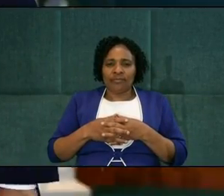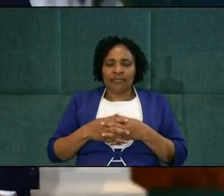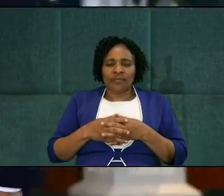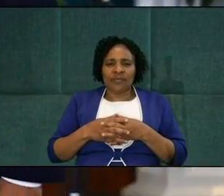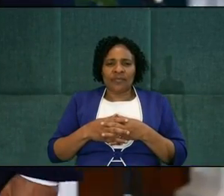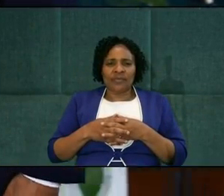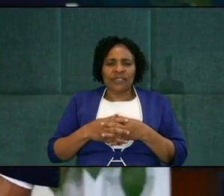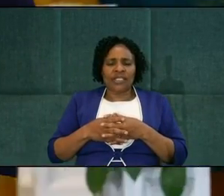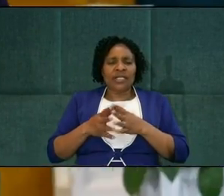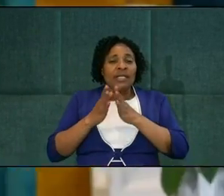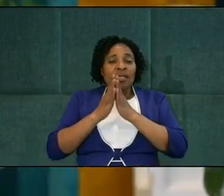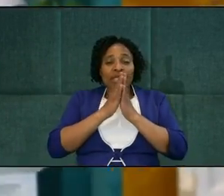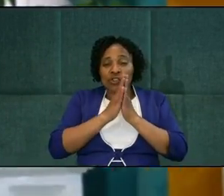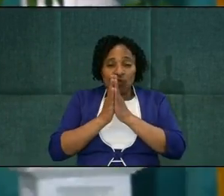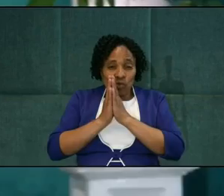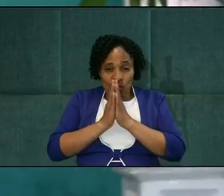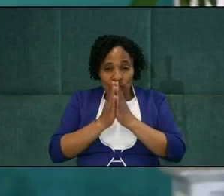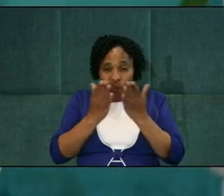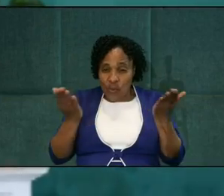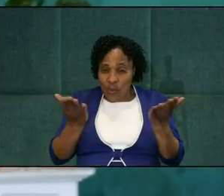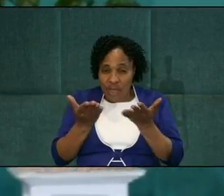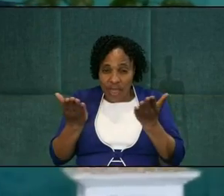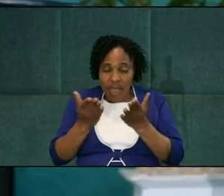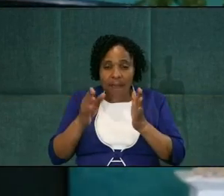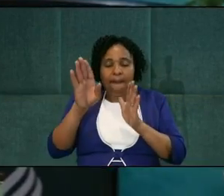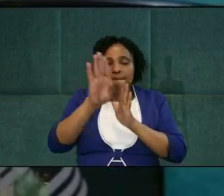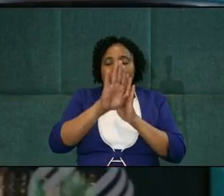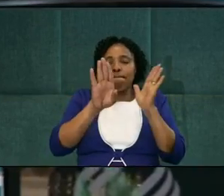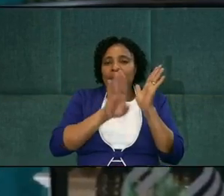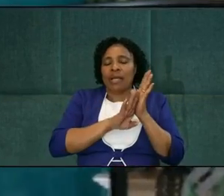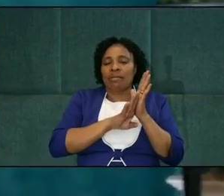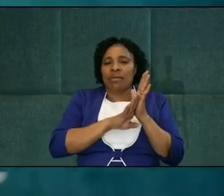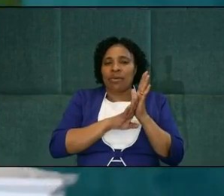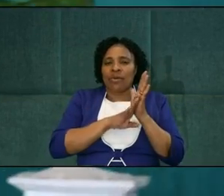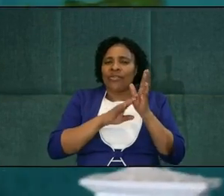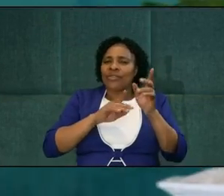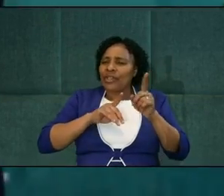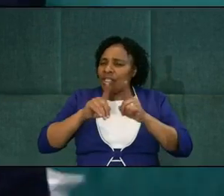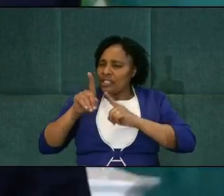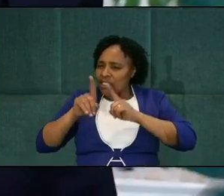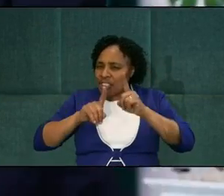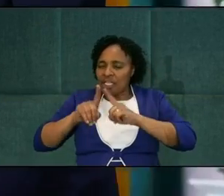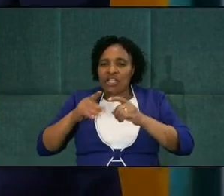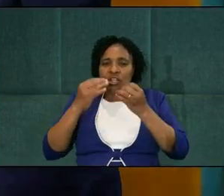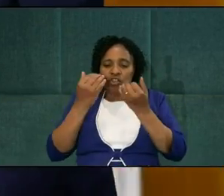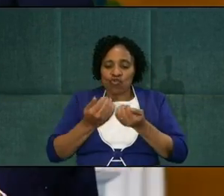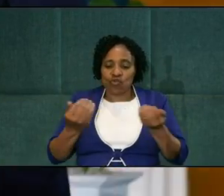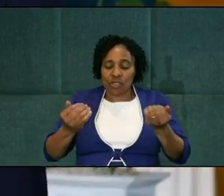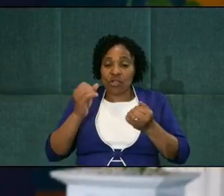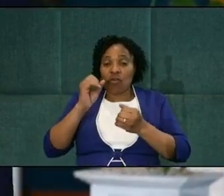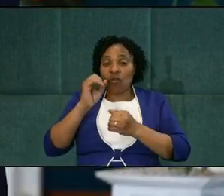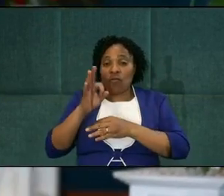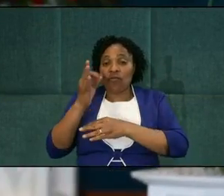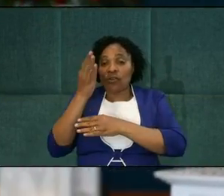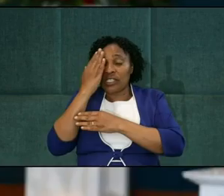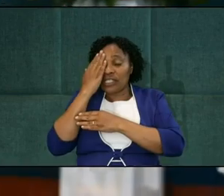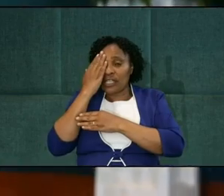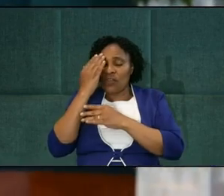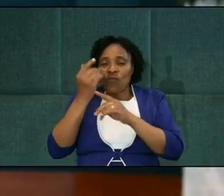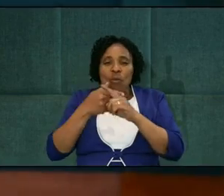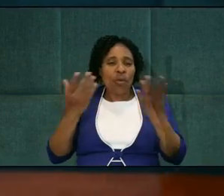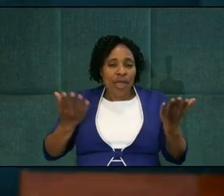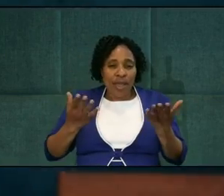is the story in the Bible of the journey of the children of Israel from